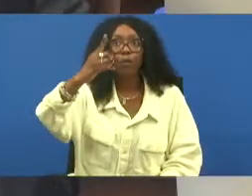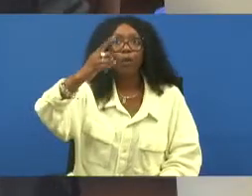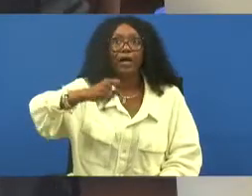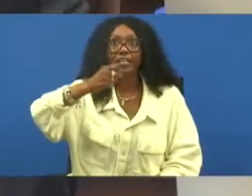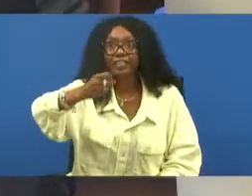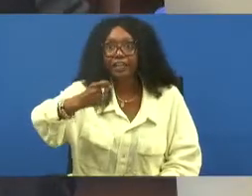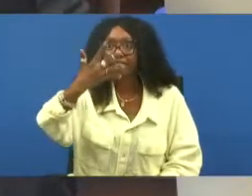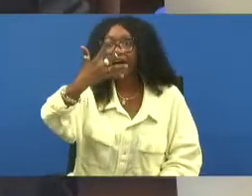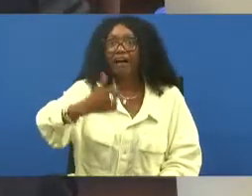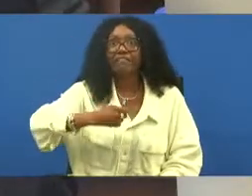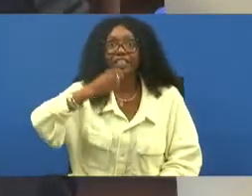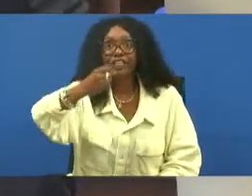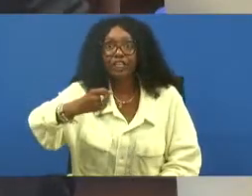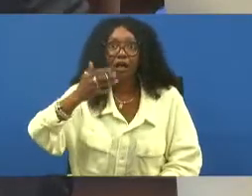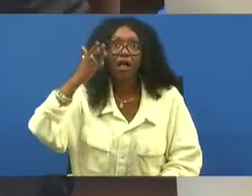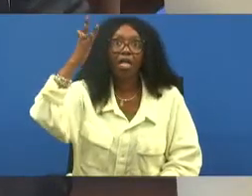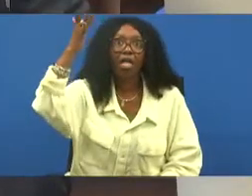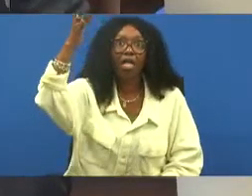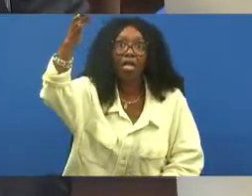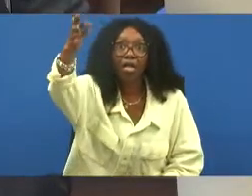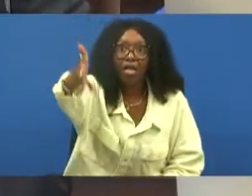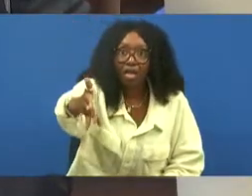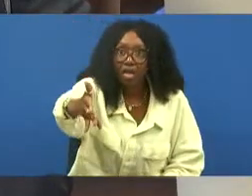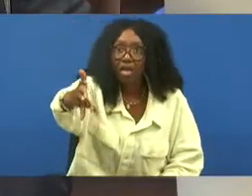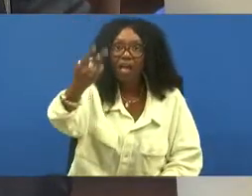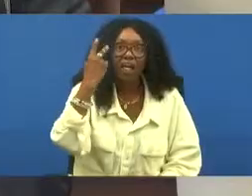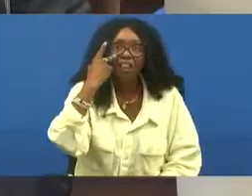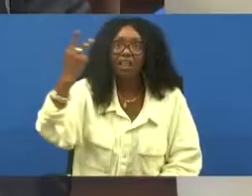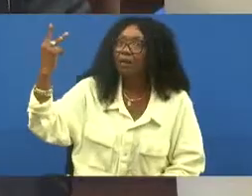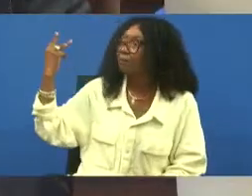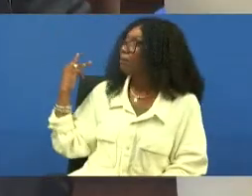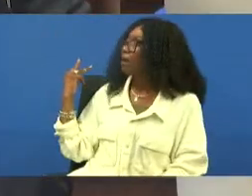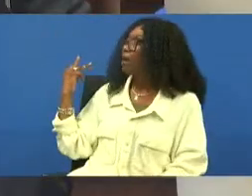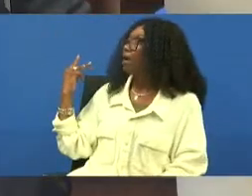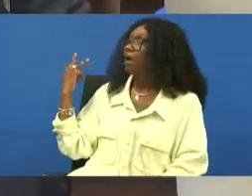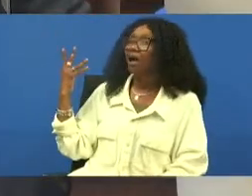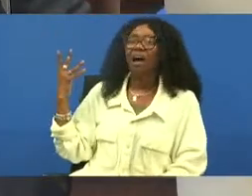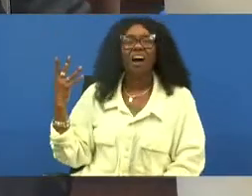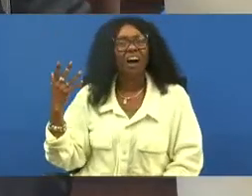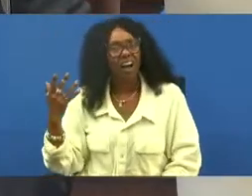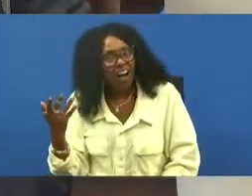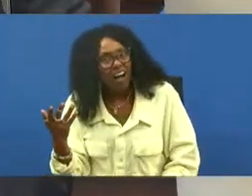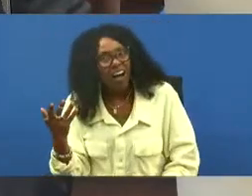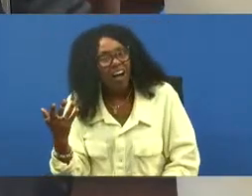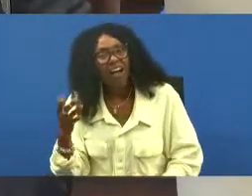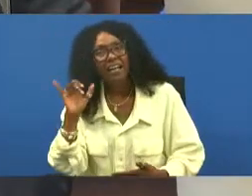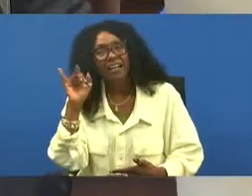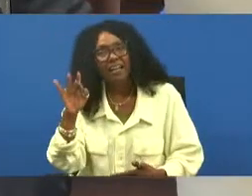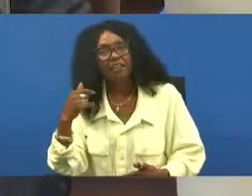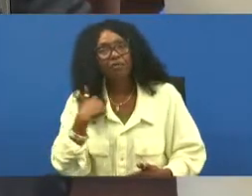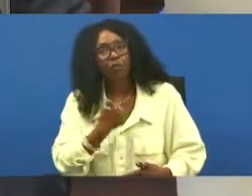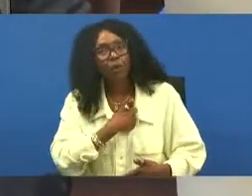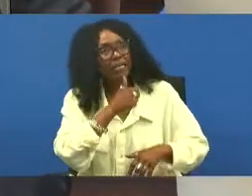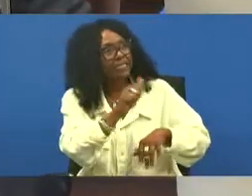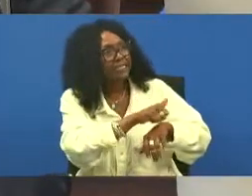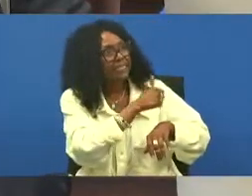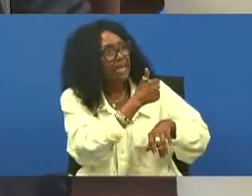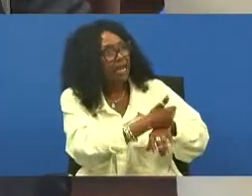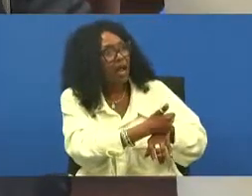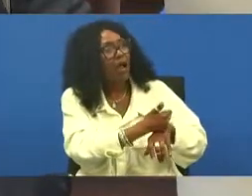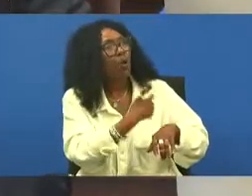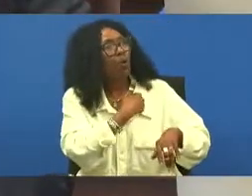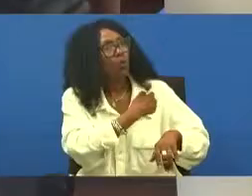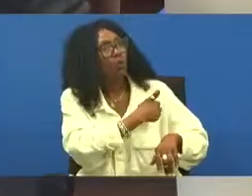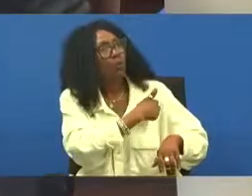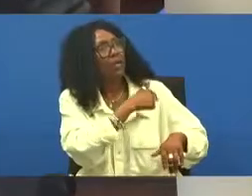after all our terms are gone and look back at this and go, well, what could it have been? Where would Baton Rouge be now?